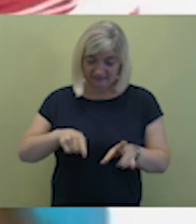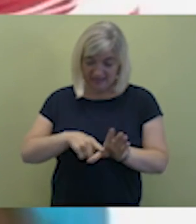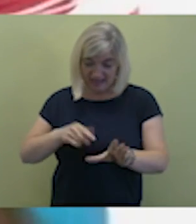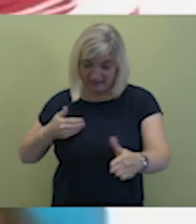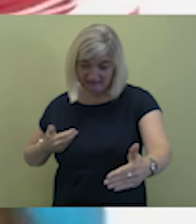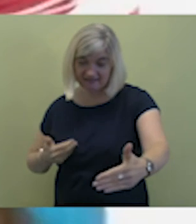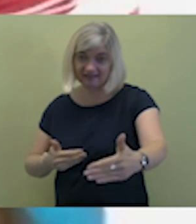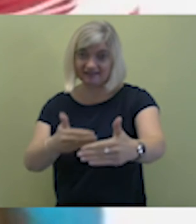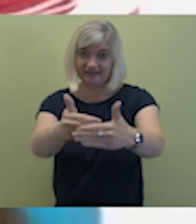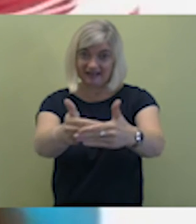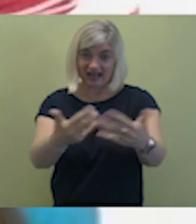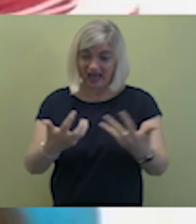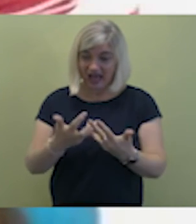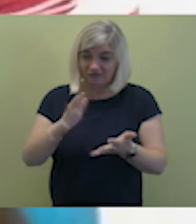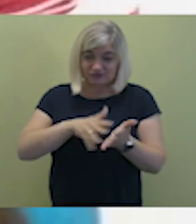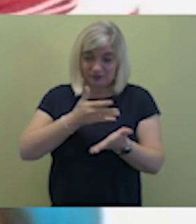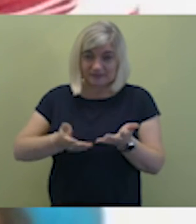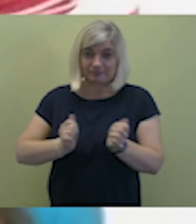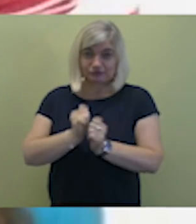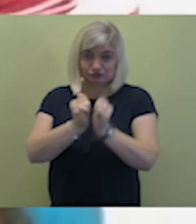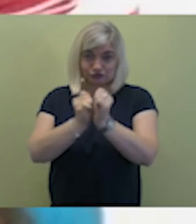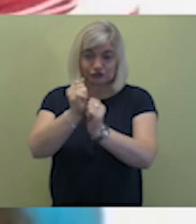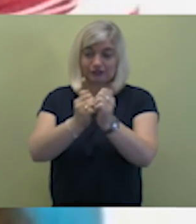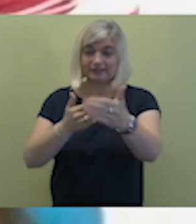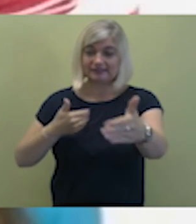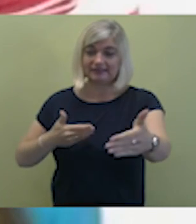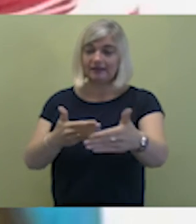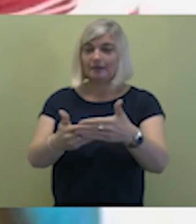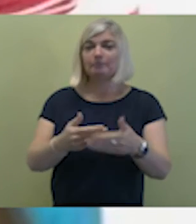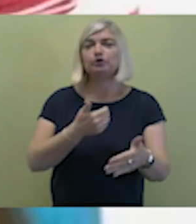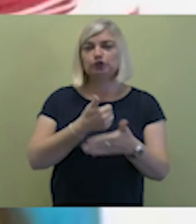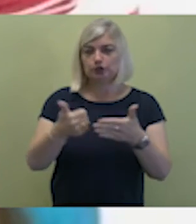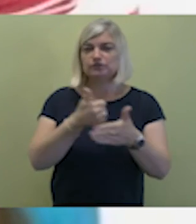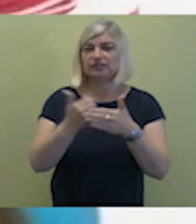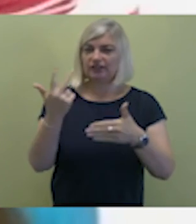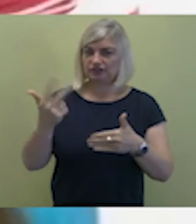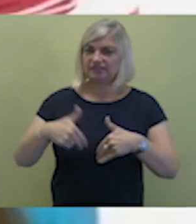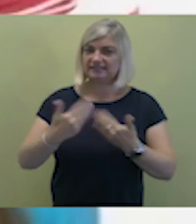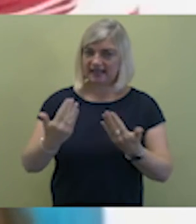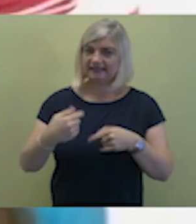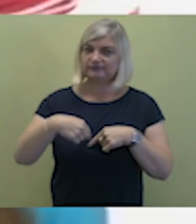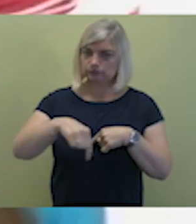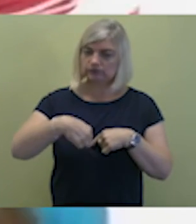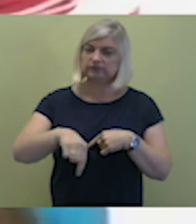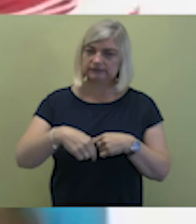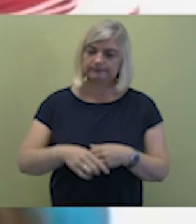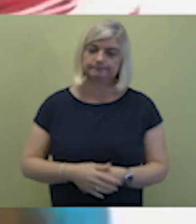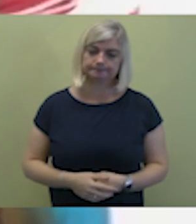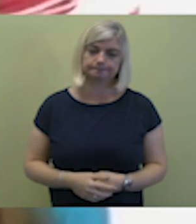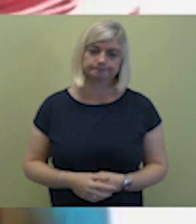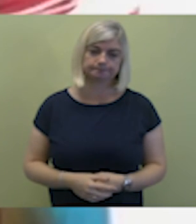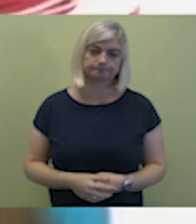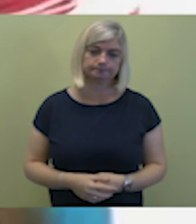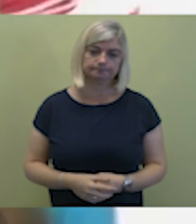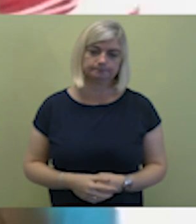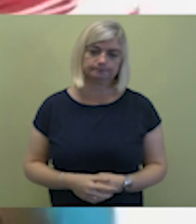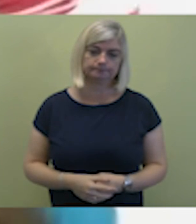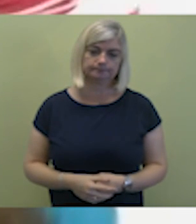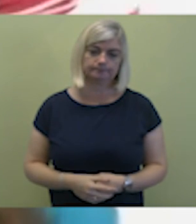year to how the timetable is structured. But like I say, it's mainly the 3 days that we pick on. And when we set